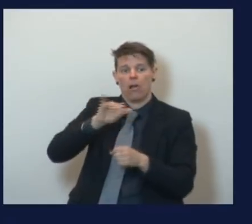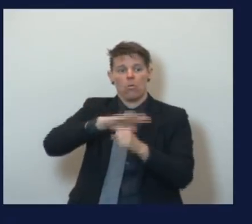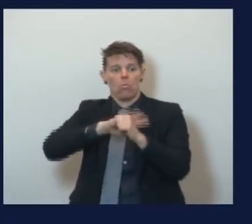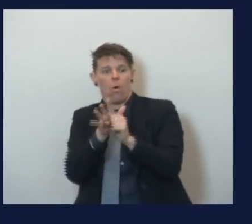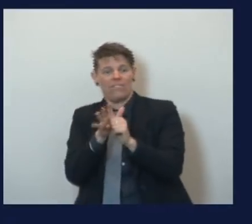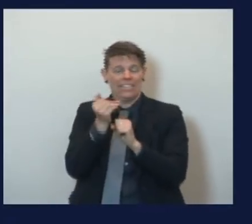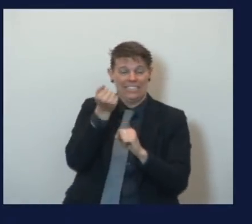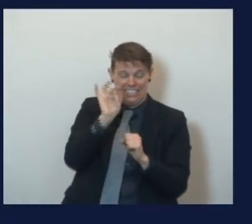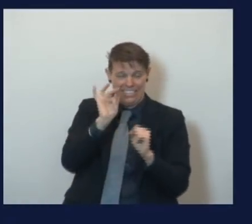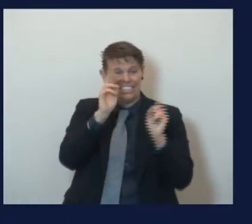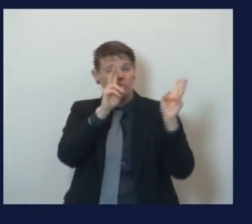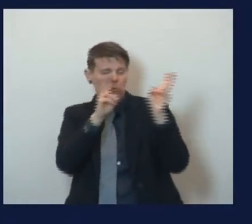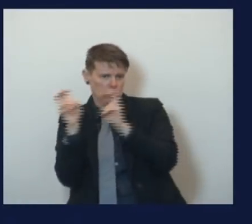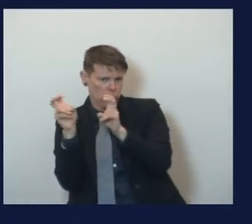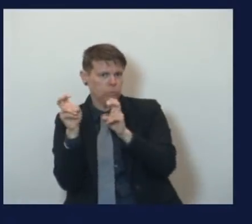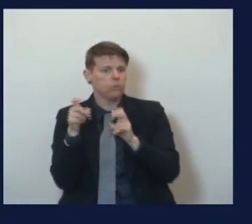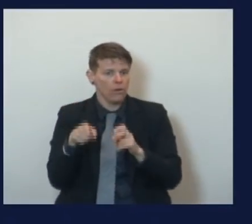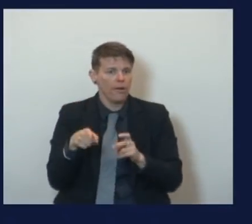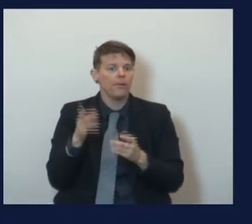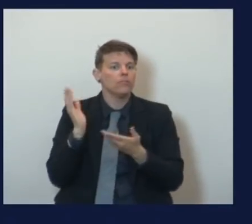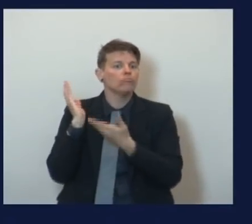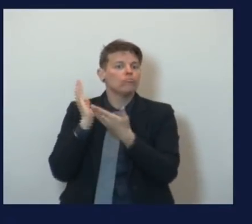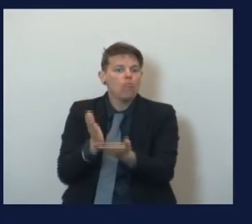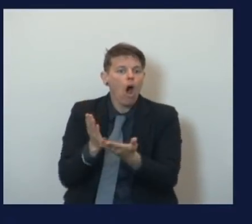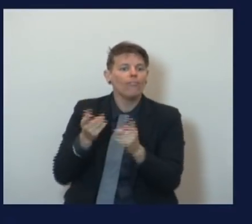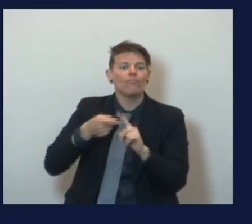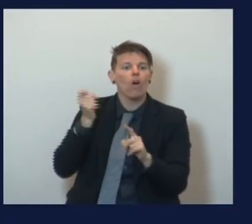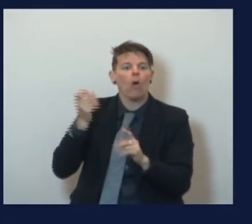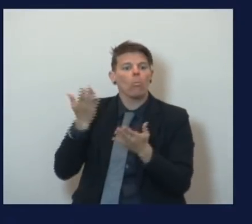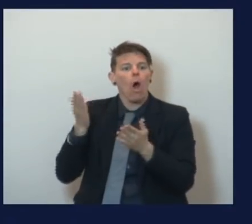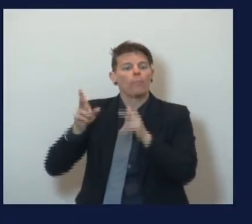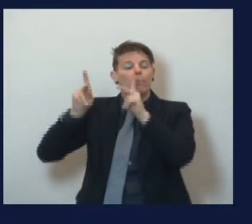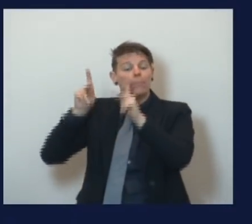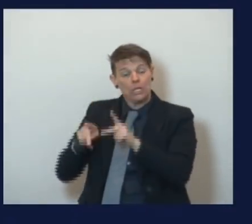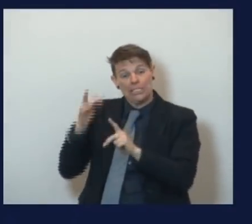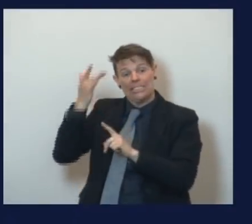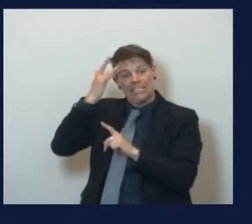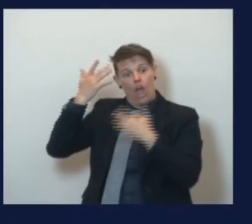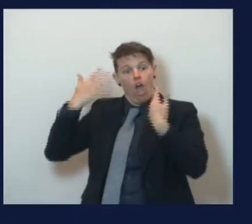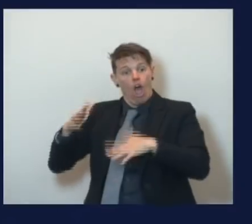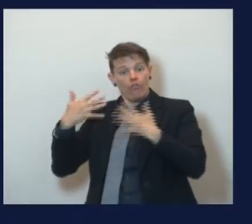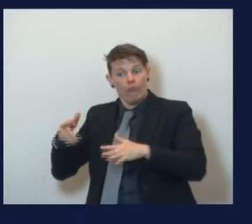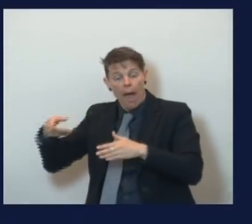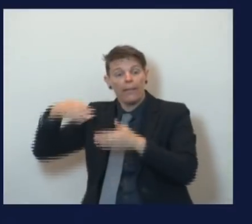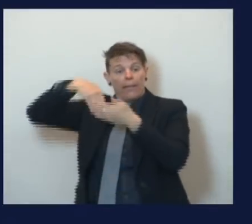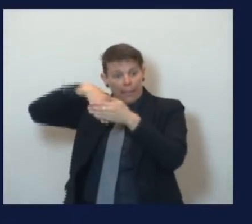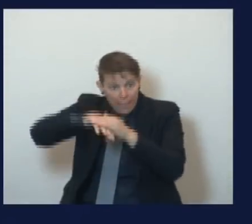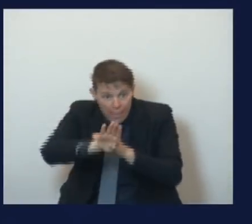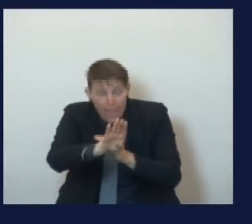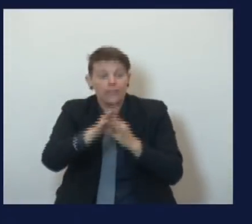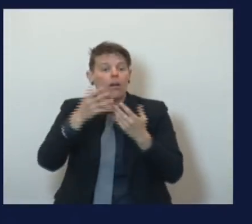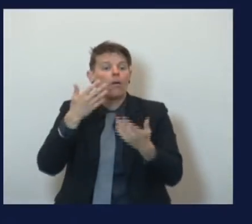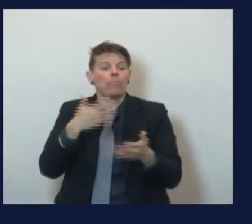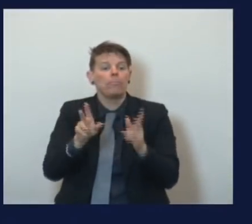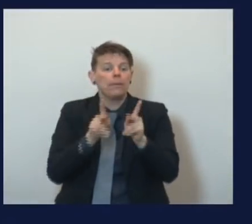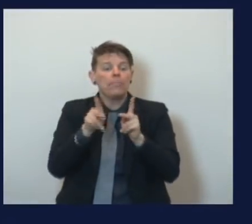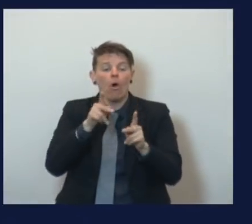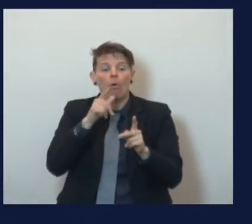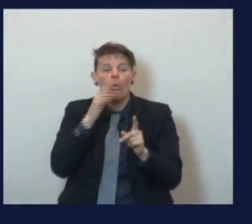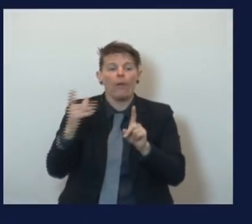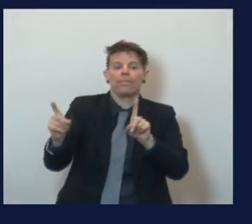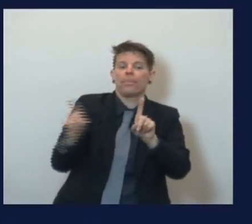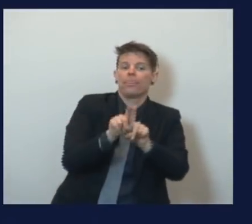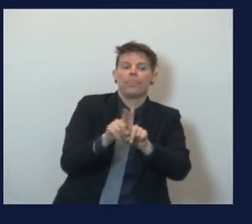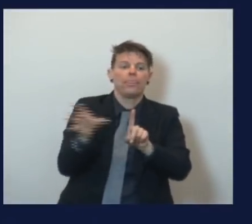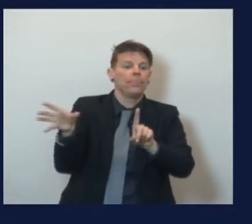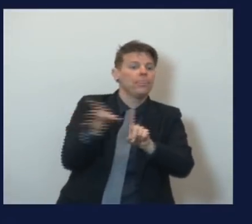issues were brought in both by individuals who were sick and also individuals who might have been asymptomatic but